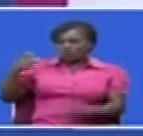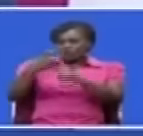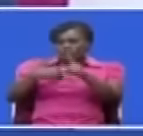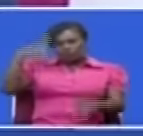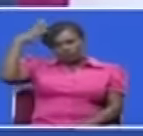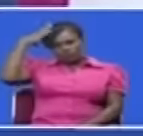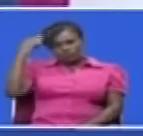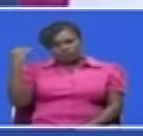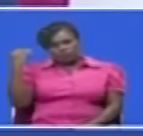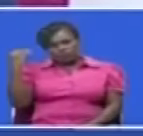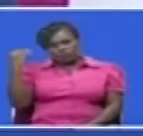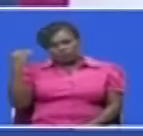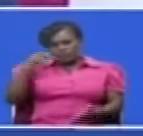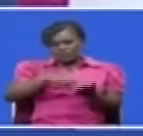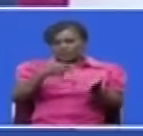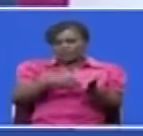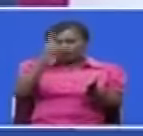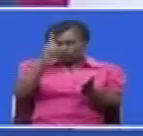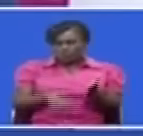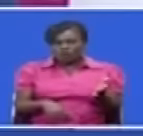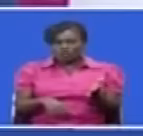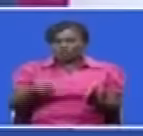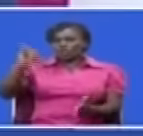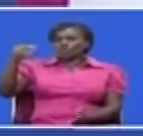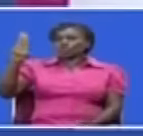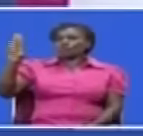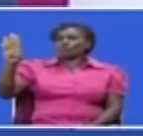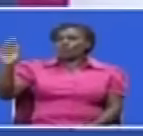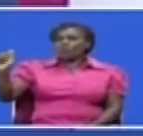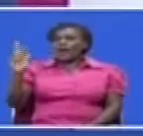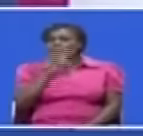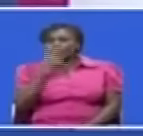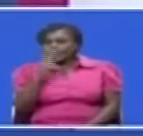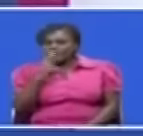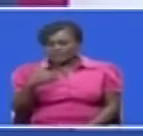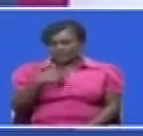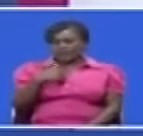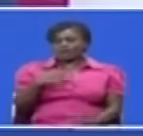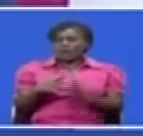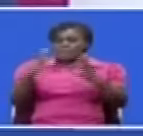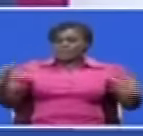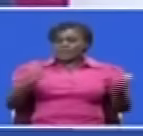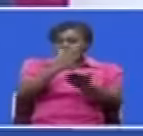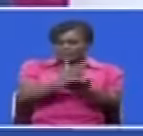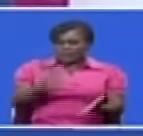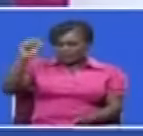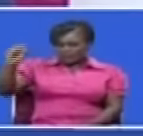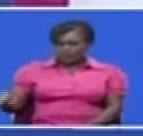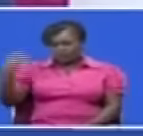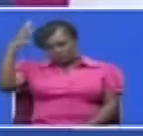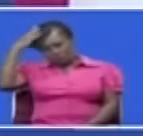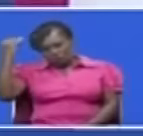Somalia specifically leaves an exposed Jubaland and a large part of southern Somalia ripe